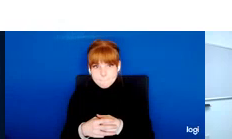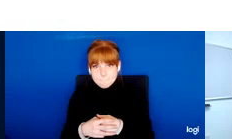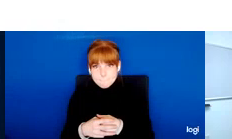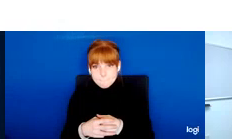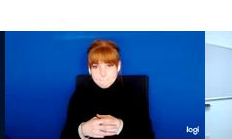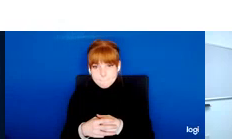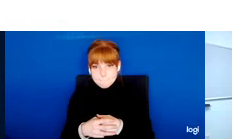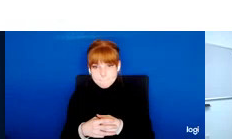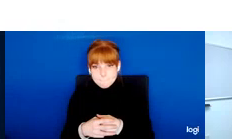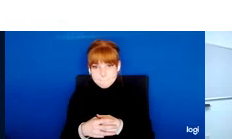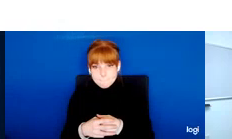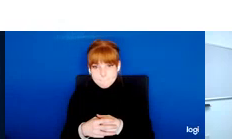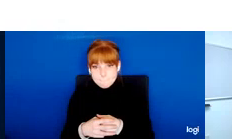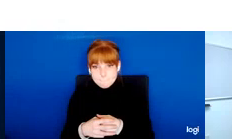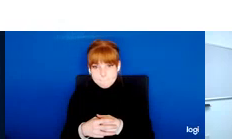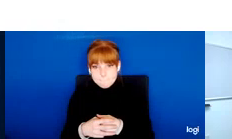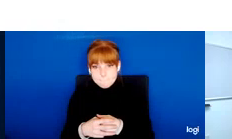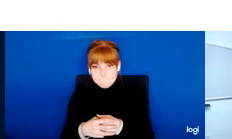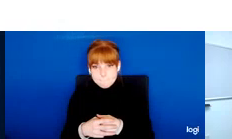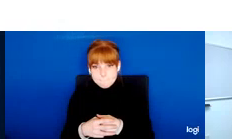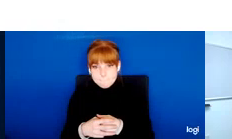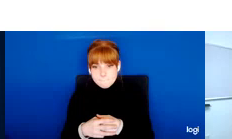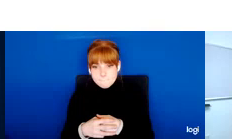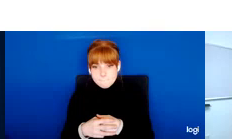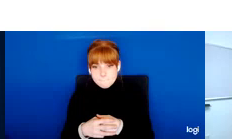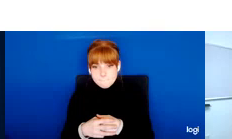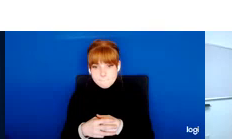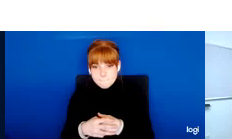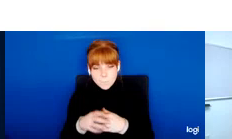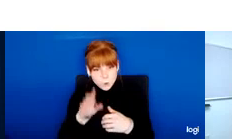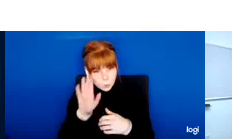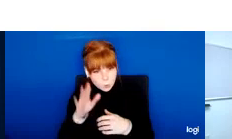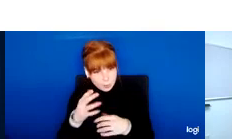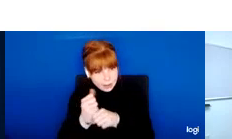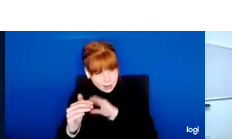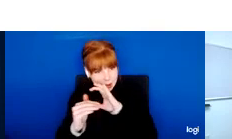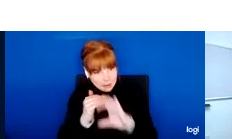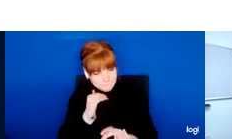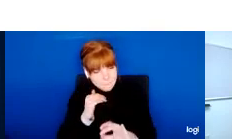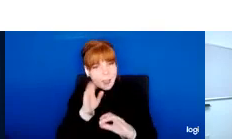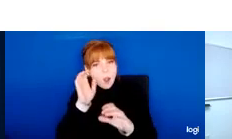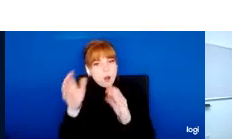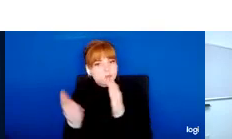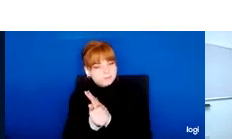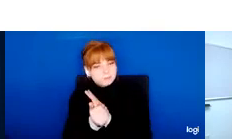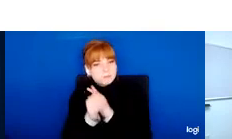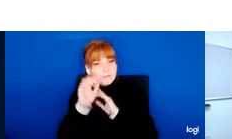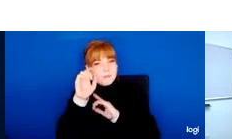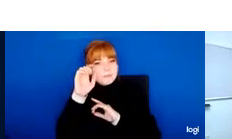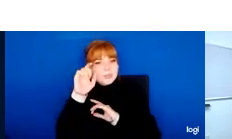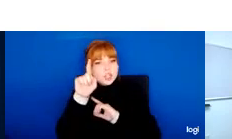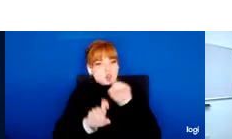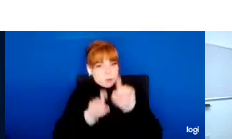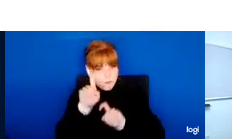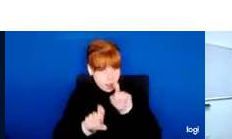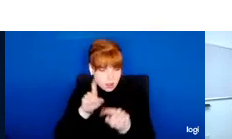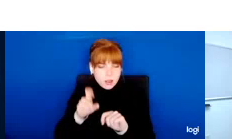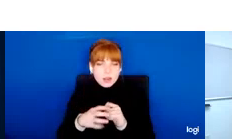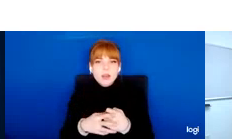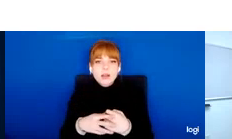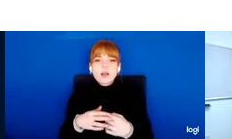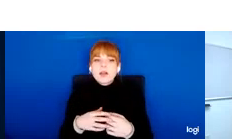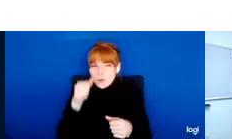So you're going to get an email from us to answer a survey about this. Again, remember, we asked you to think about